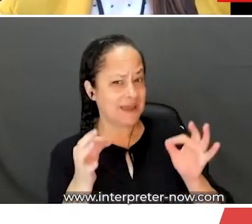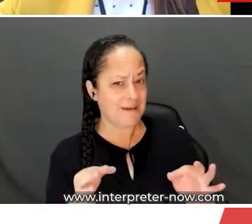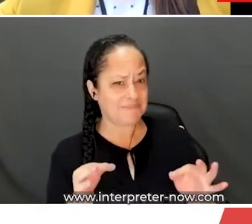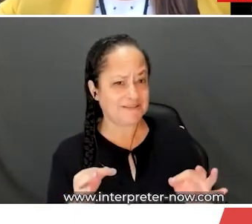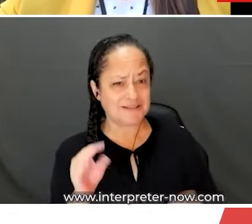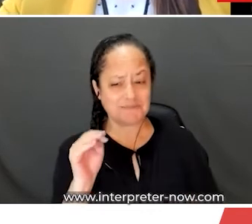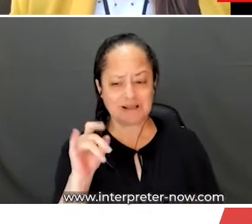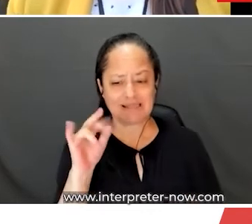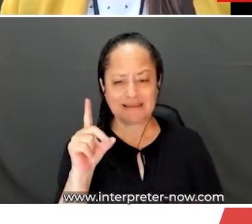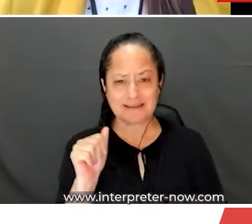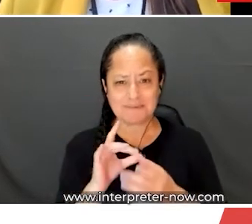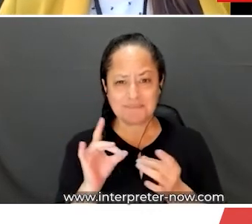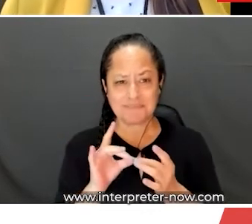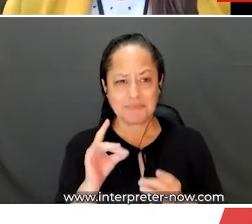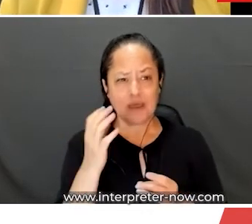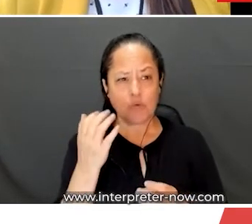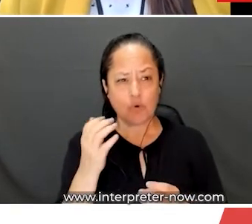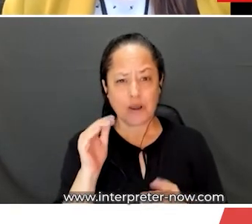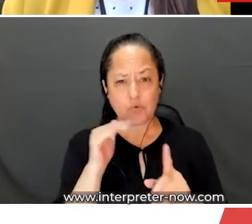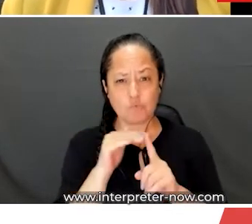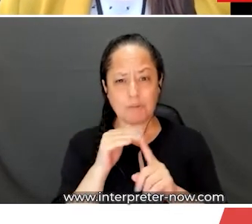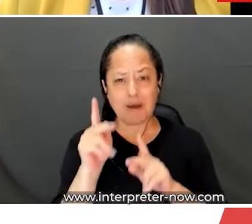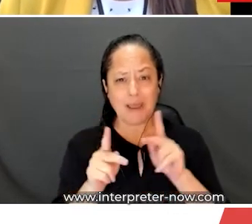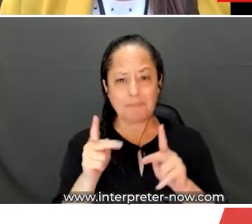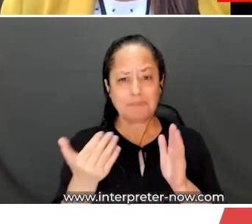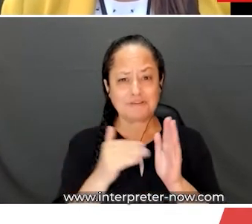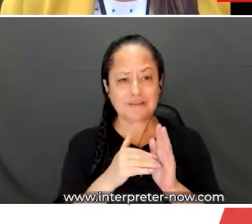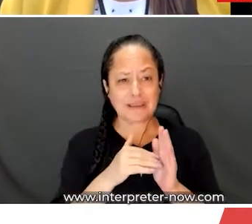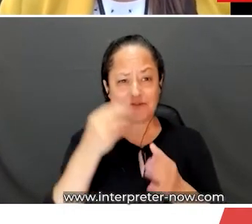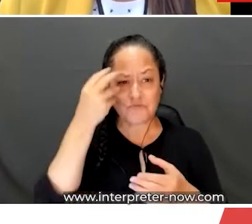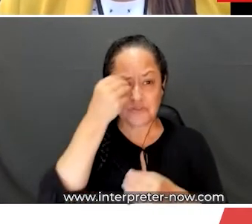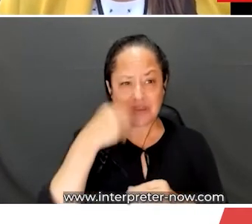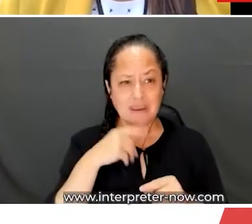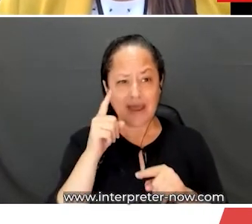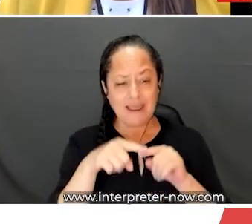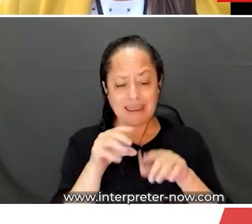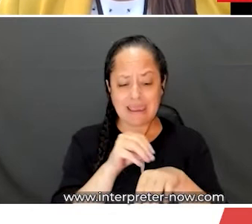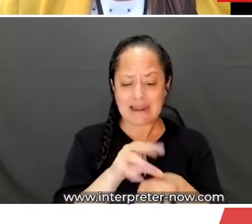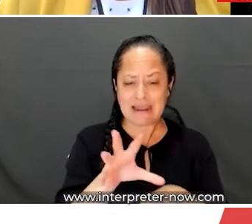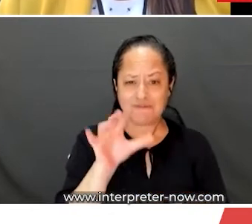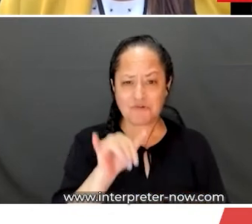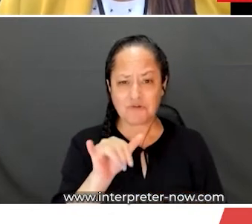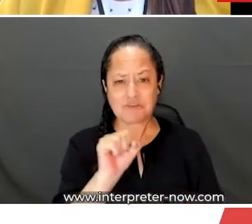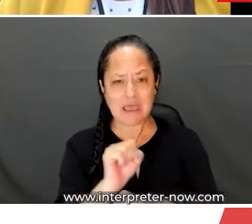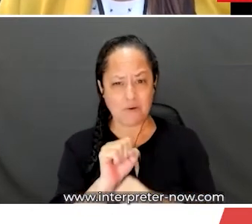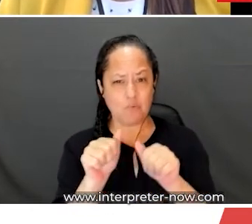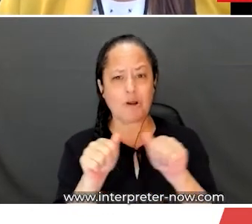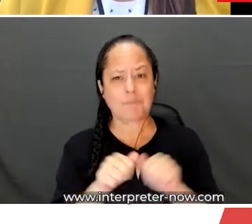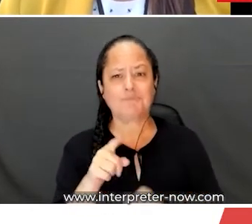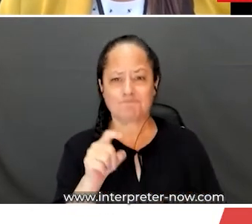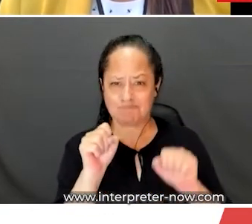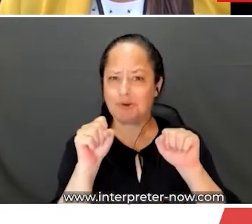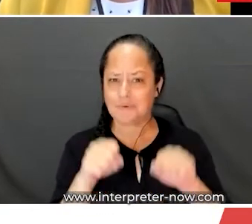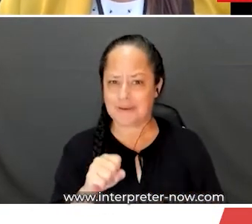Absolutely. And again, I want to remind folks again, if you're thinking, well, I can't influence that in your workplace, you